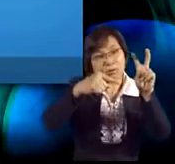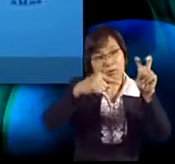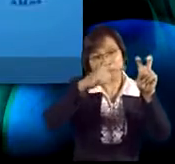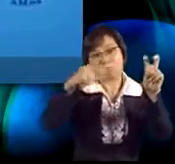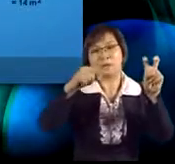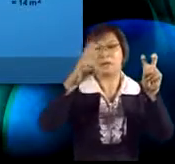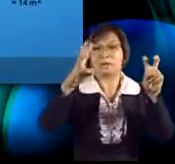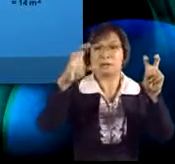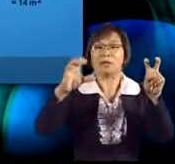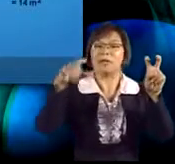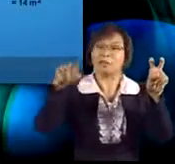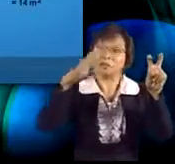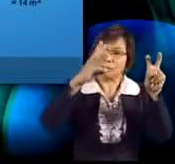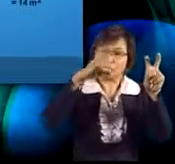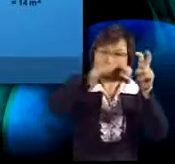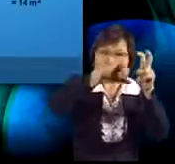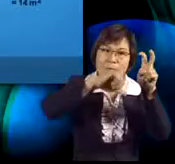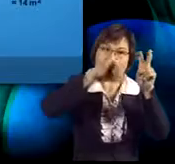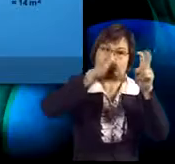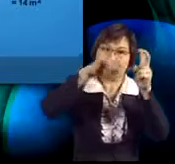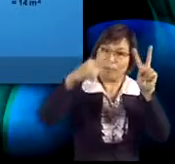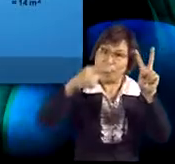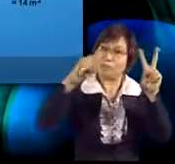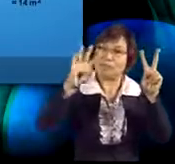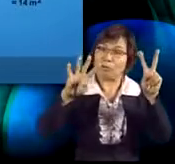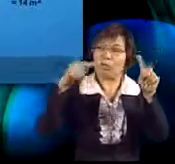equals to 14 meters square.